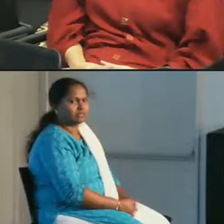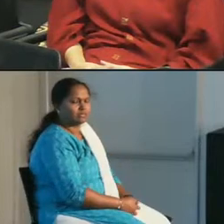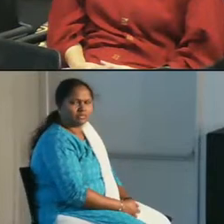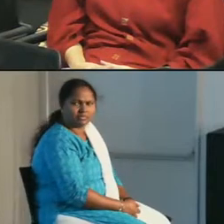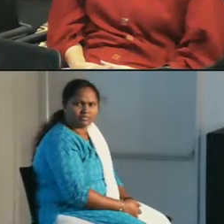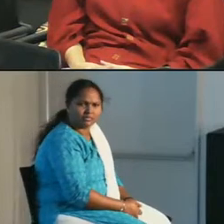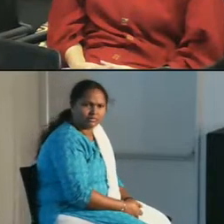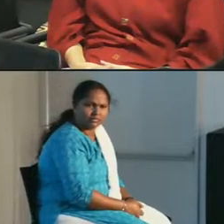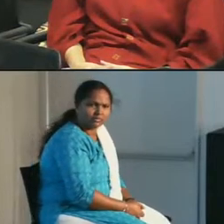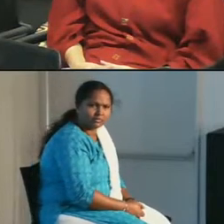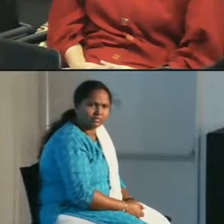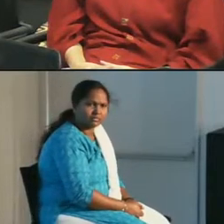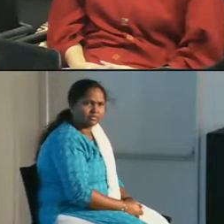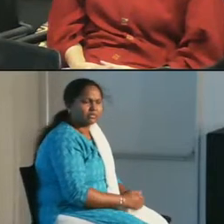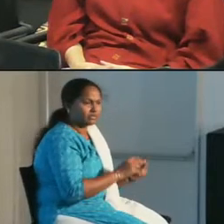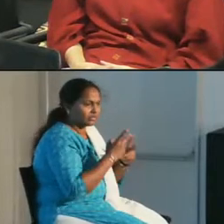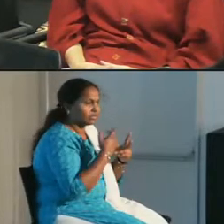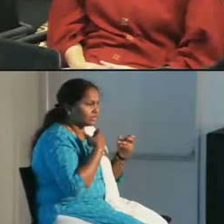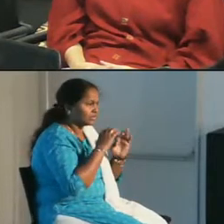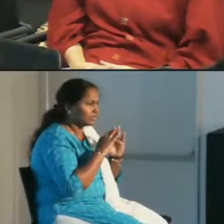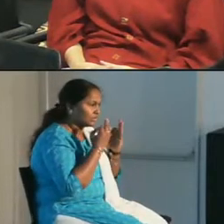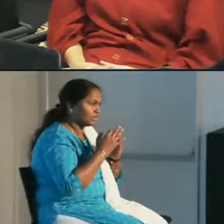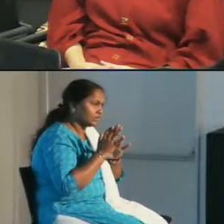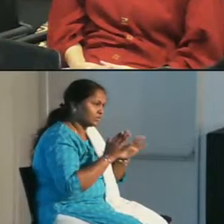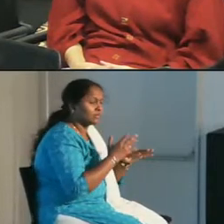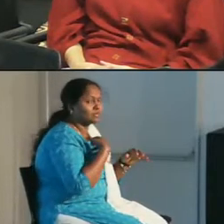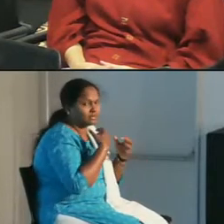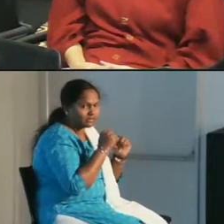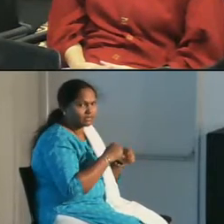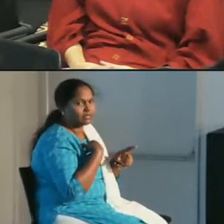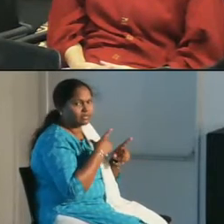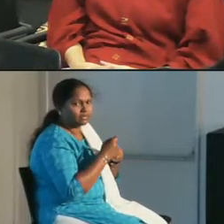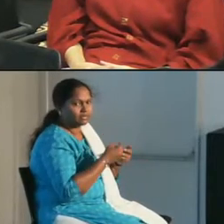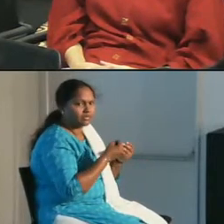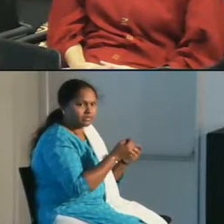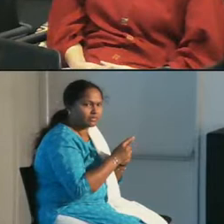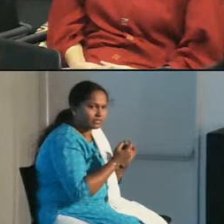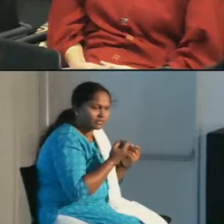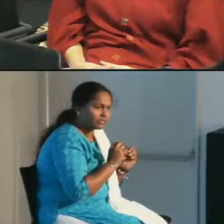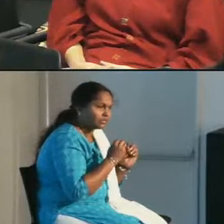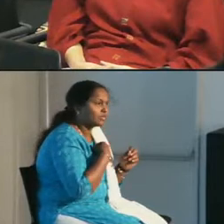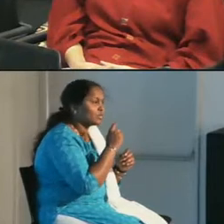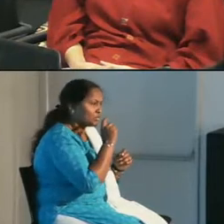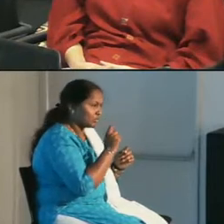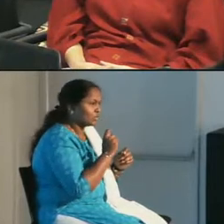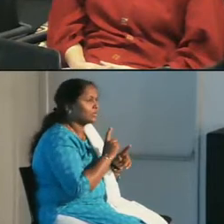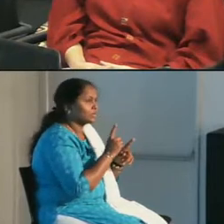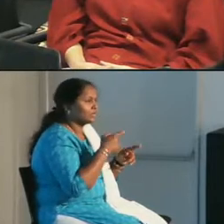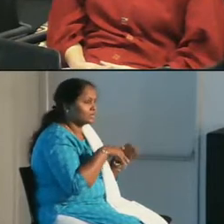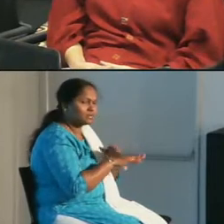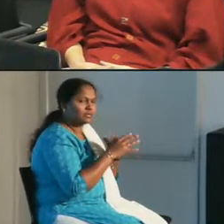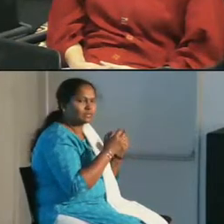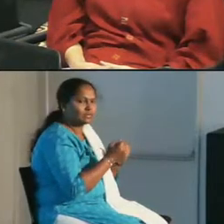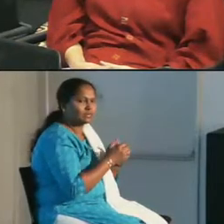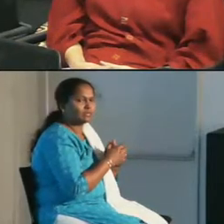I'm a transfer student kicked out of my family. I don't have people.